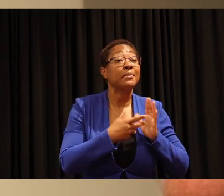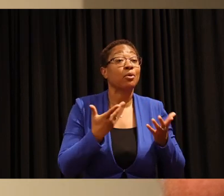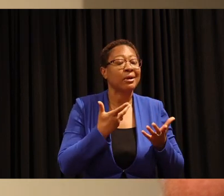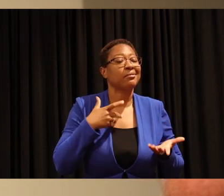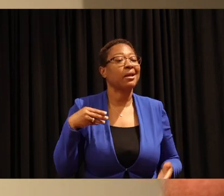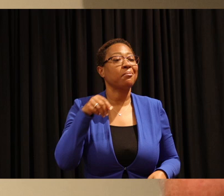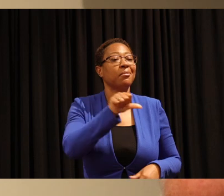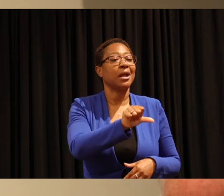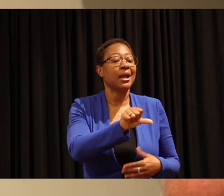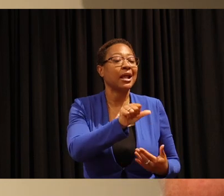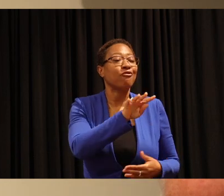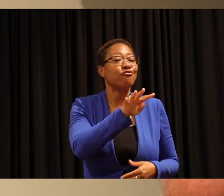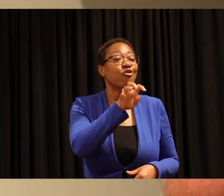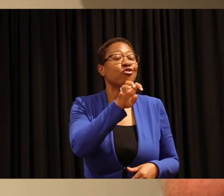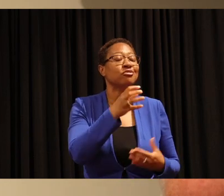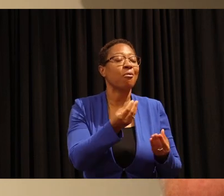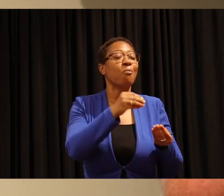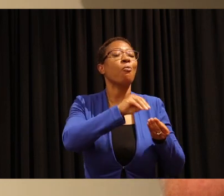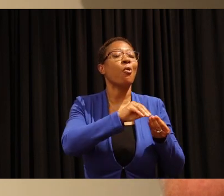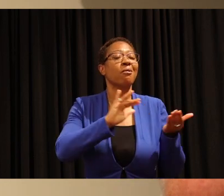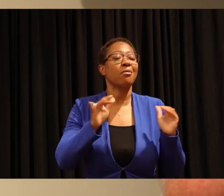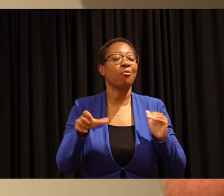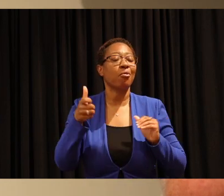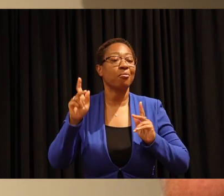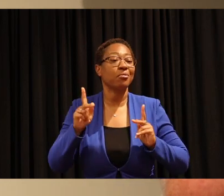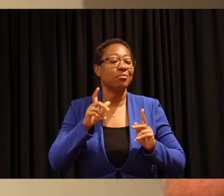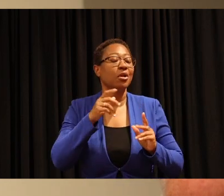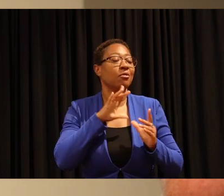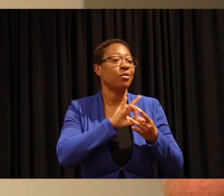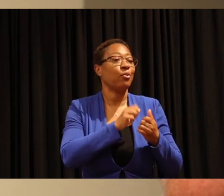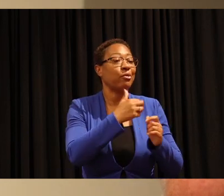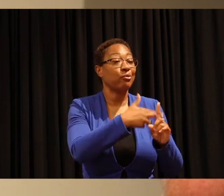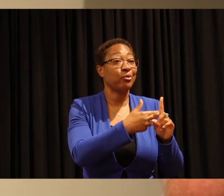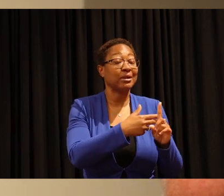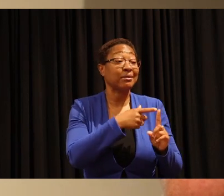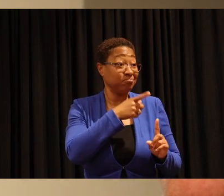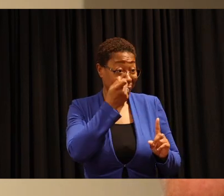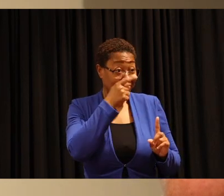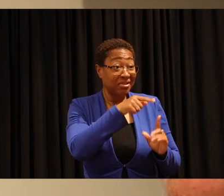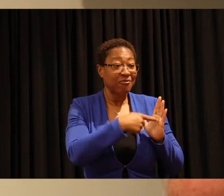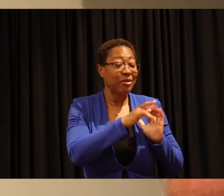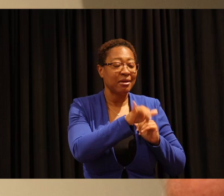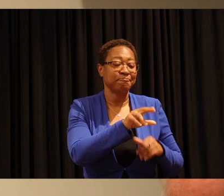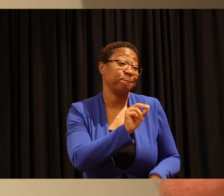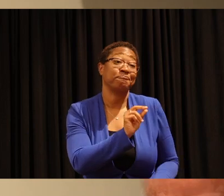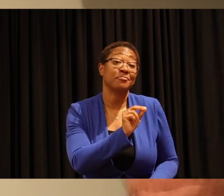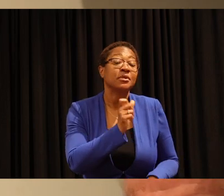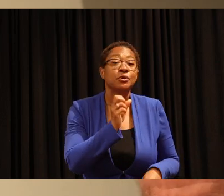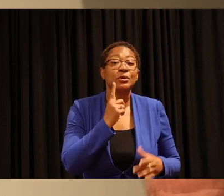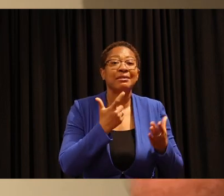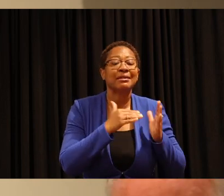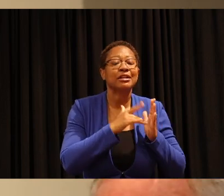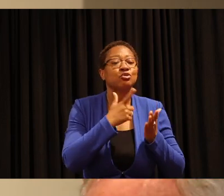pay at a minimum $400 more in rent on a monthly basis than they can actually afford. So again, it's